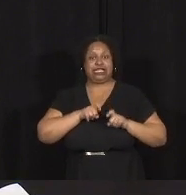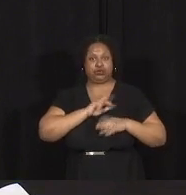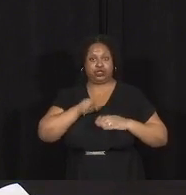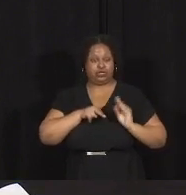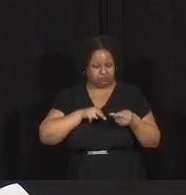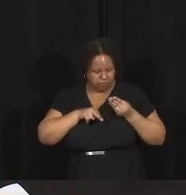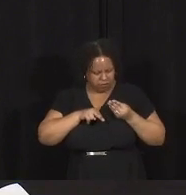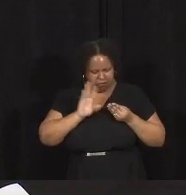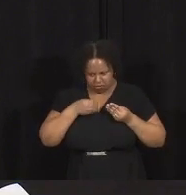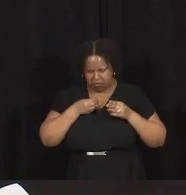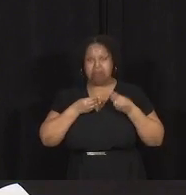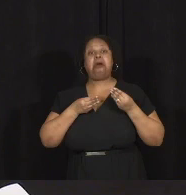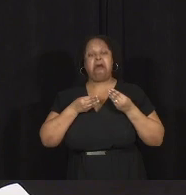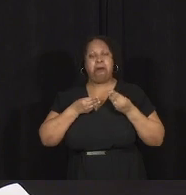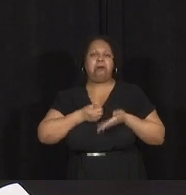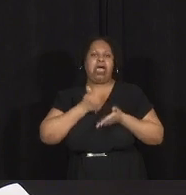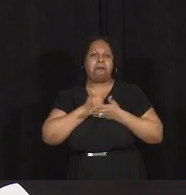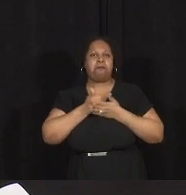For example,